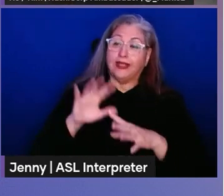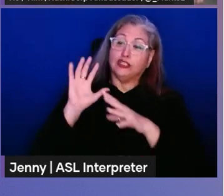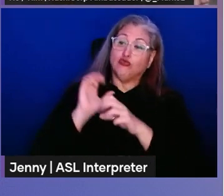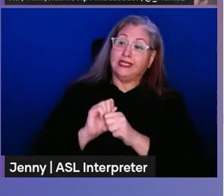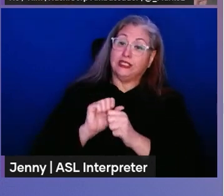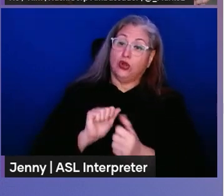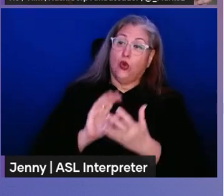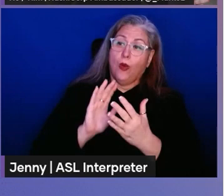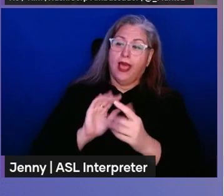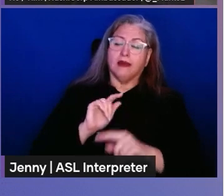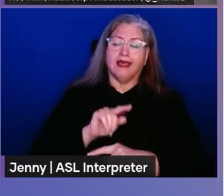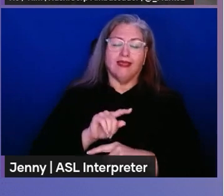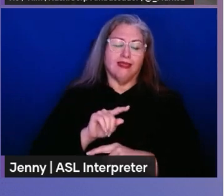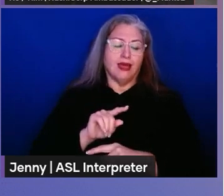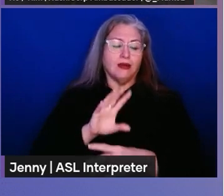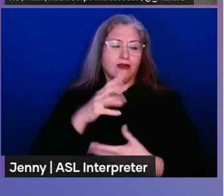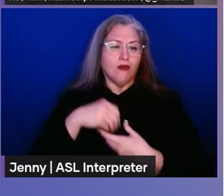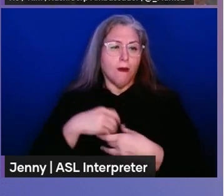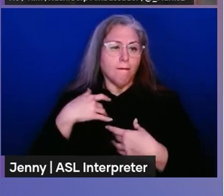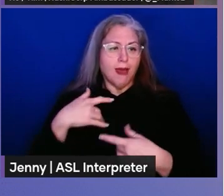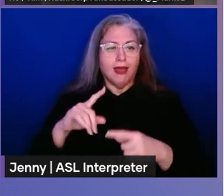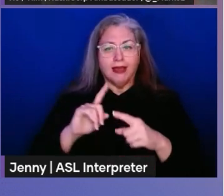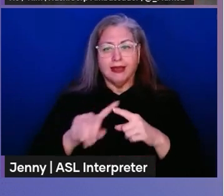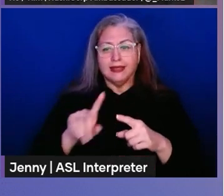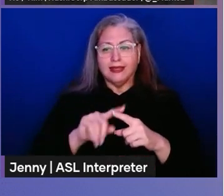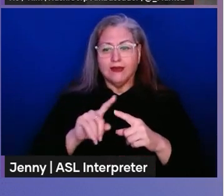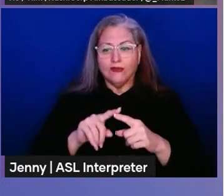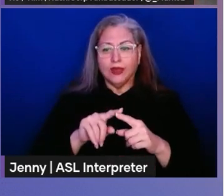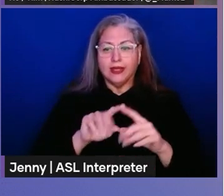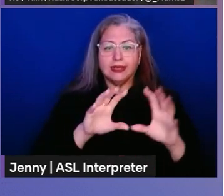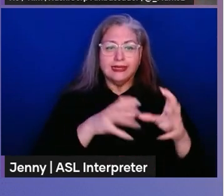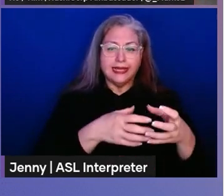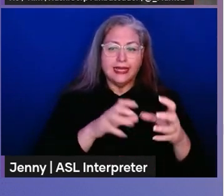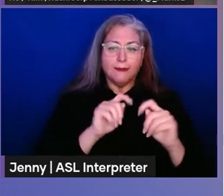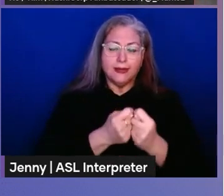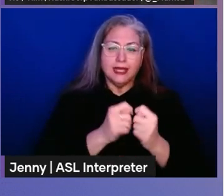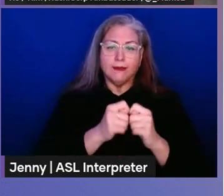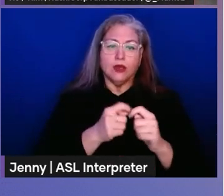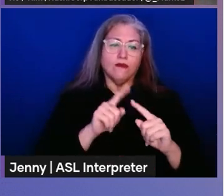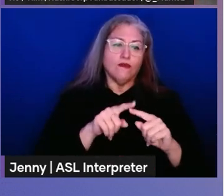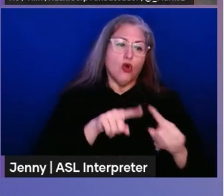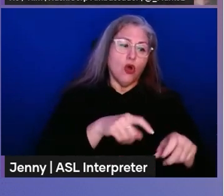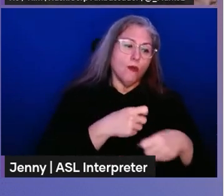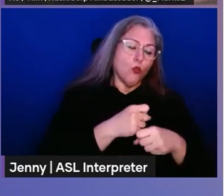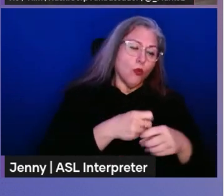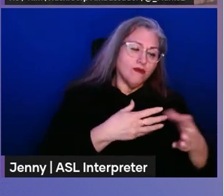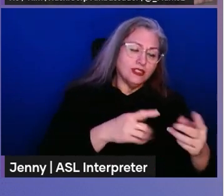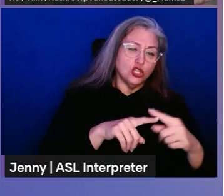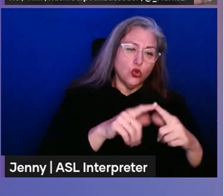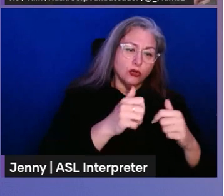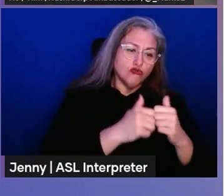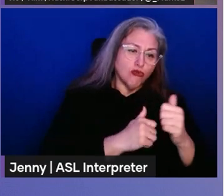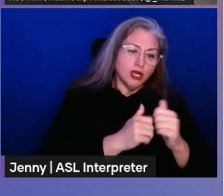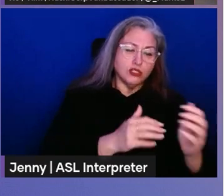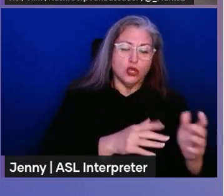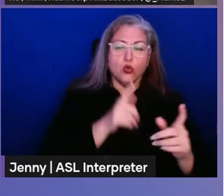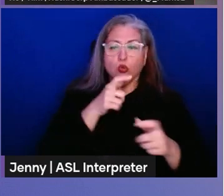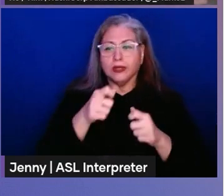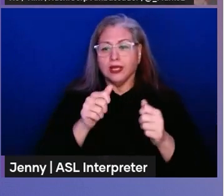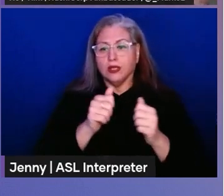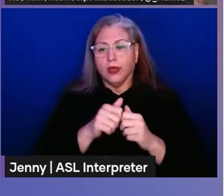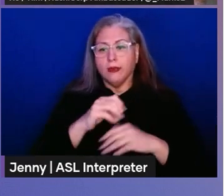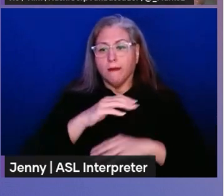would usually involve a lot of different teams. So it usually have a team to provision your infrastructure, for example, a team that deals with